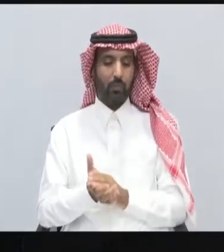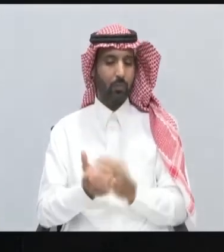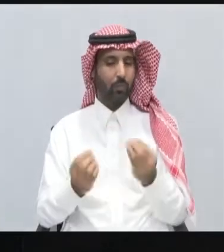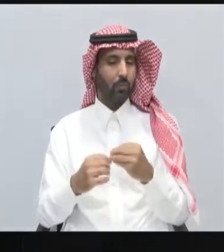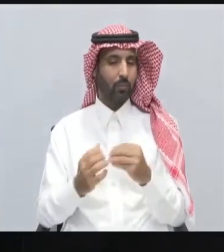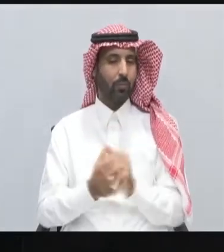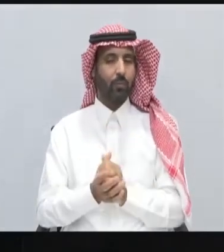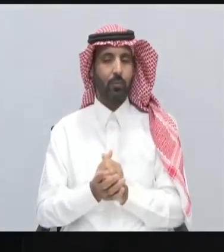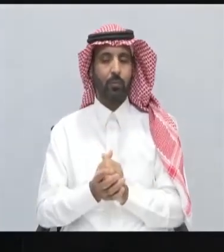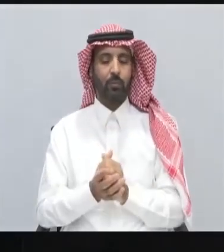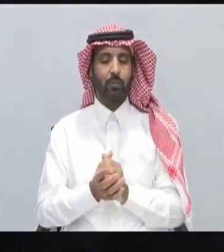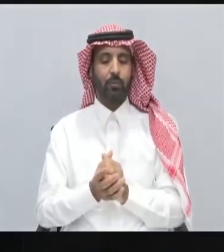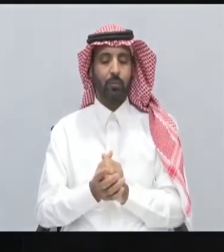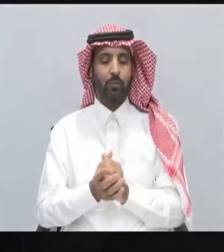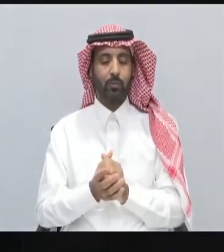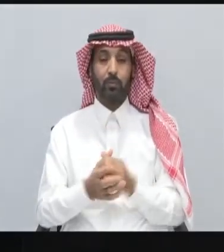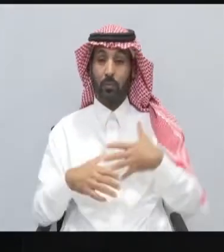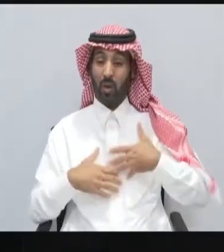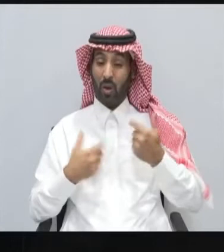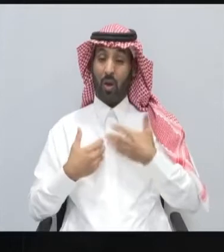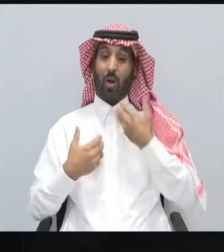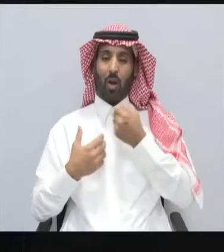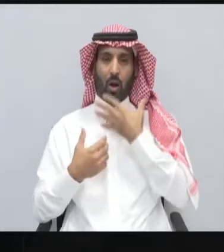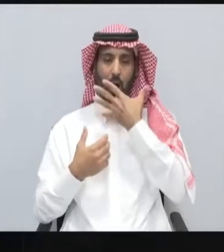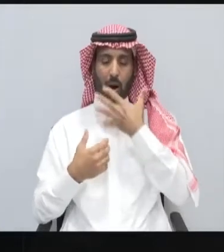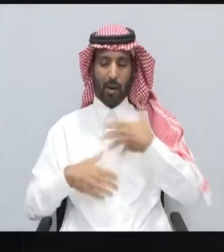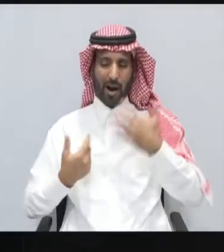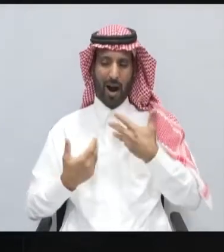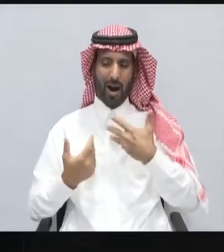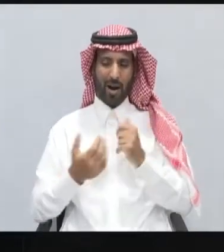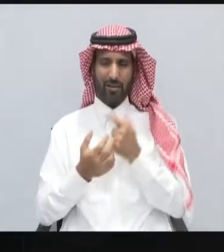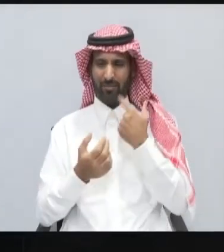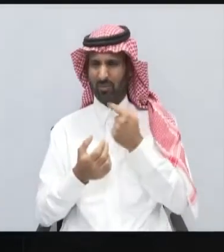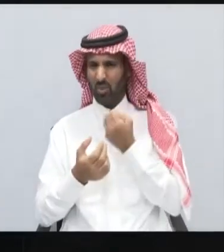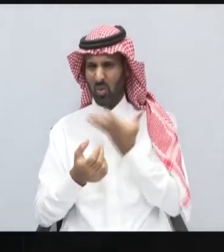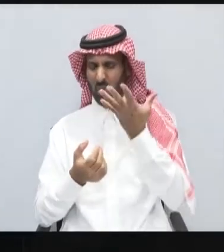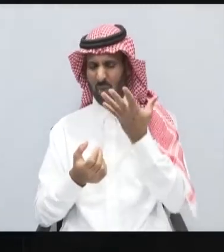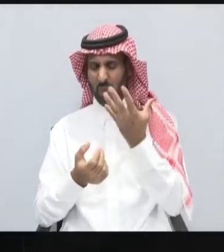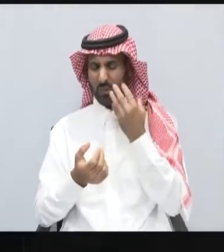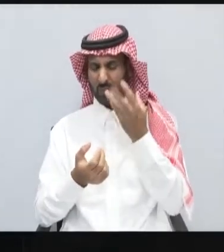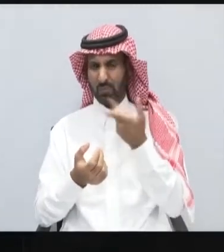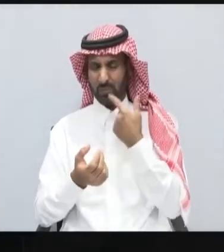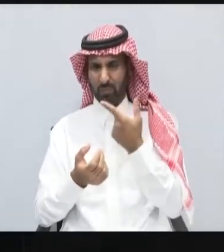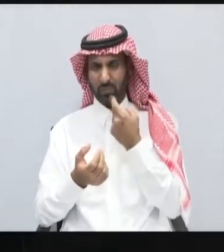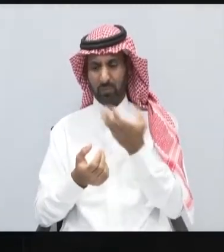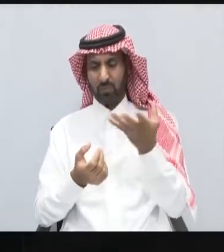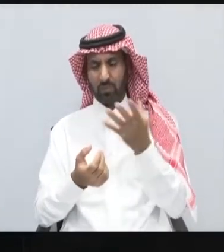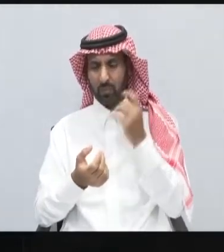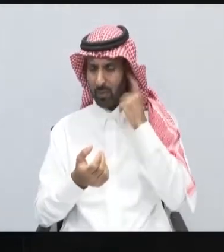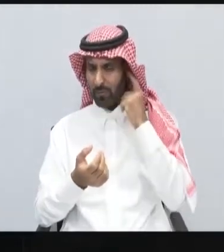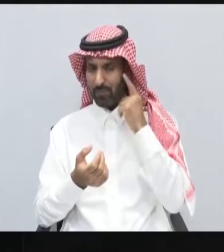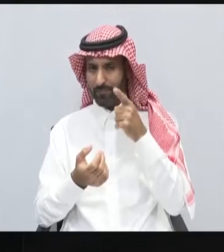else? Laughing very loud or speaking very loud makes